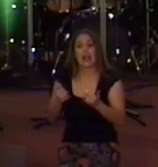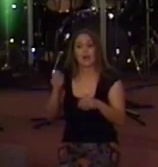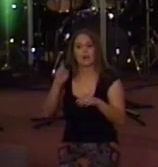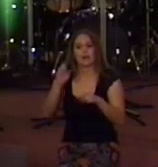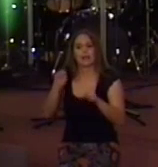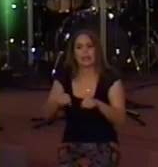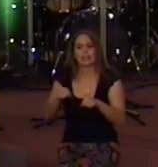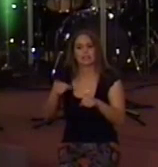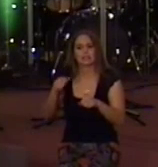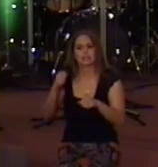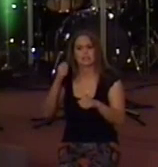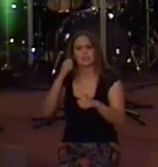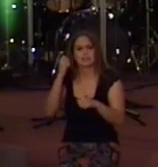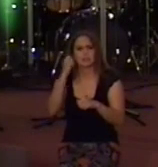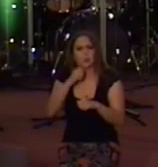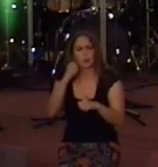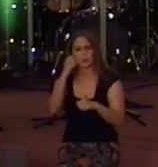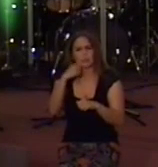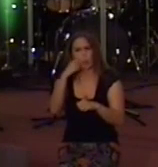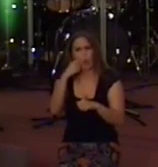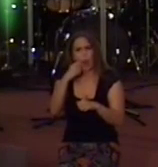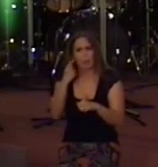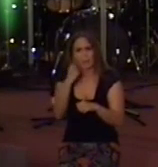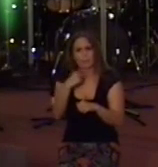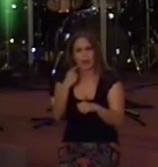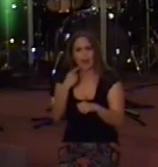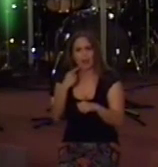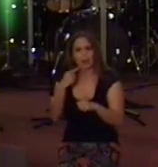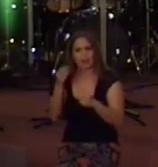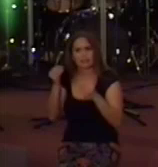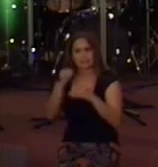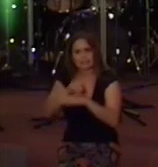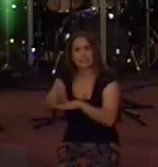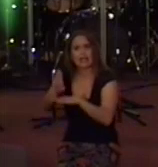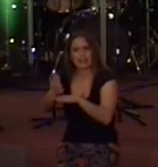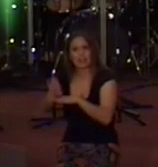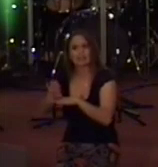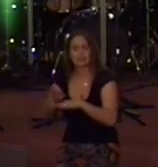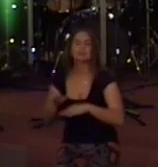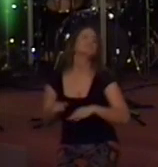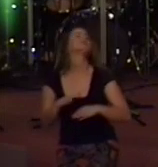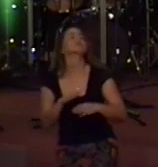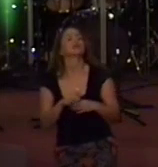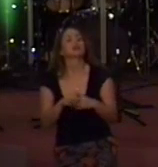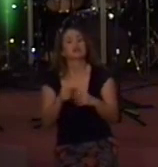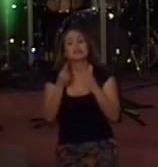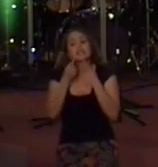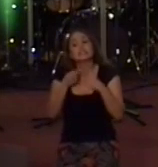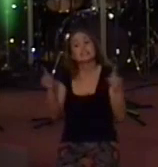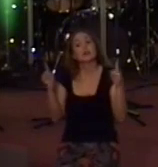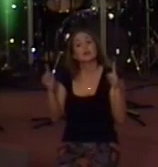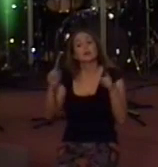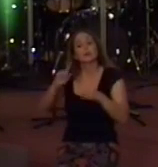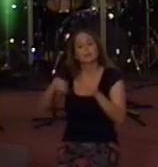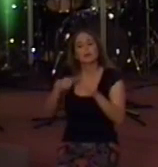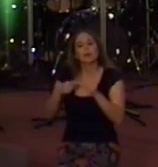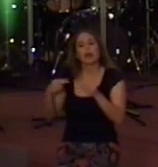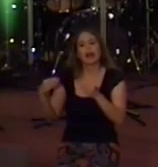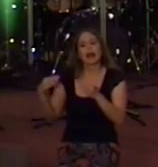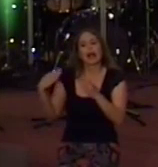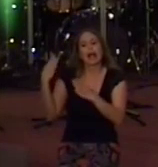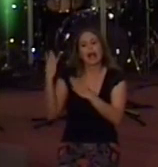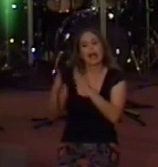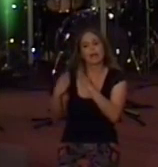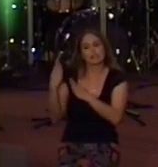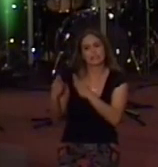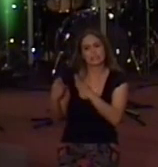breakdown even. So the heritage. Well, I want to tell you this morning about the heritage of the Christian church. There is a heritage